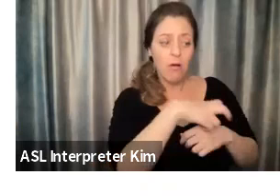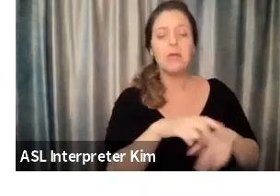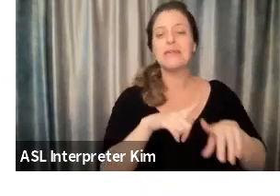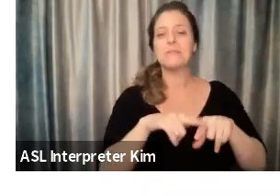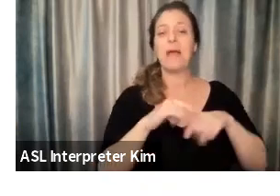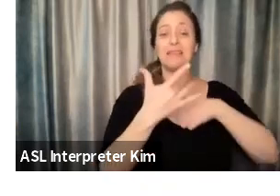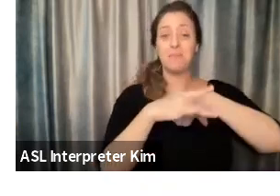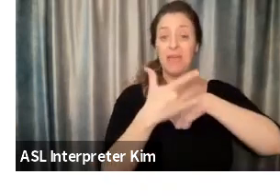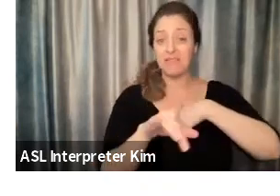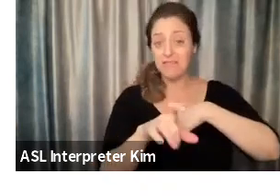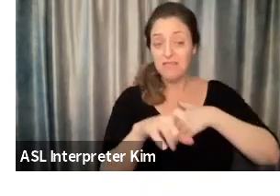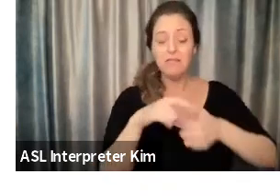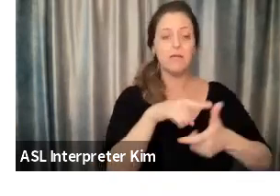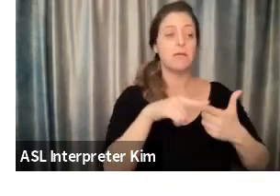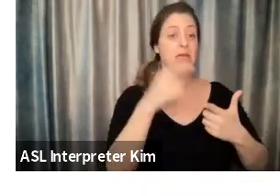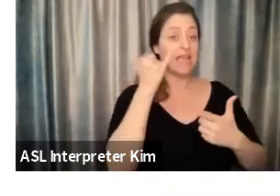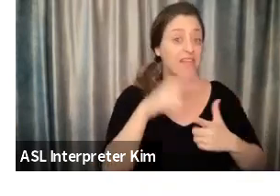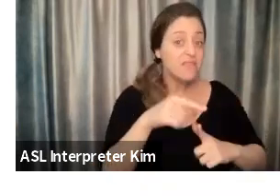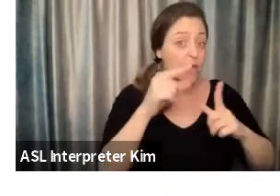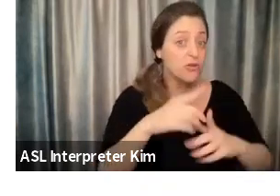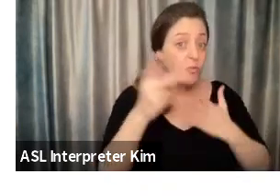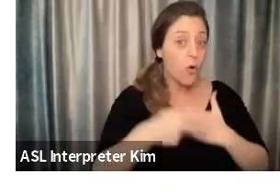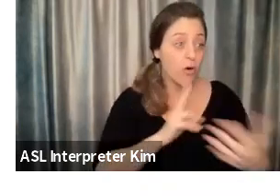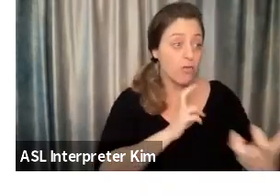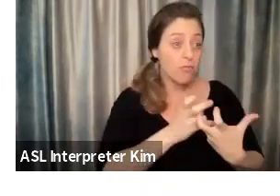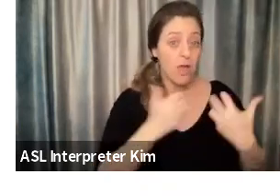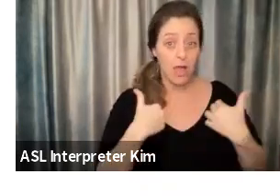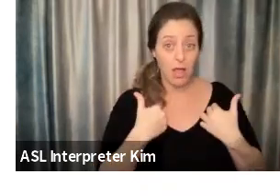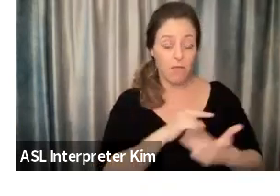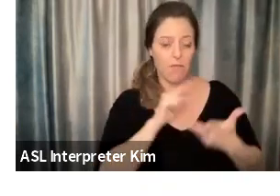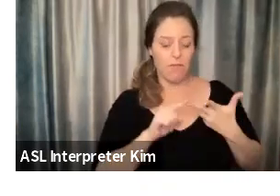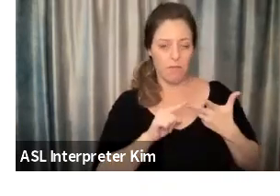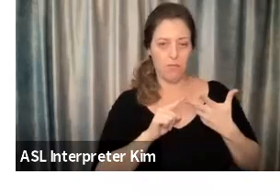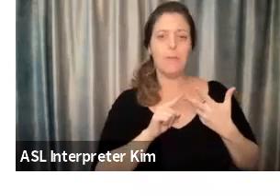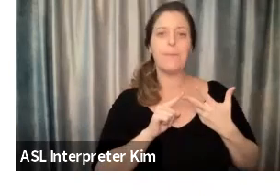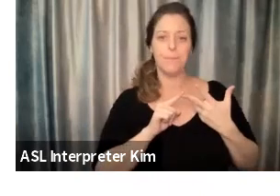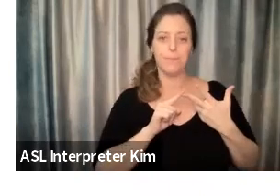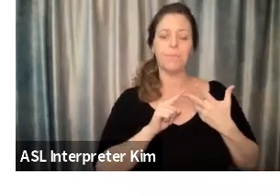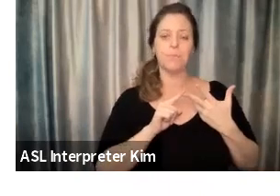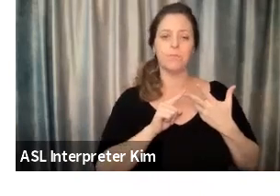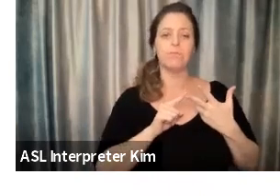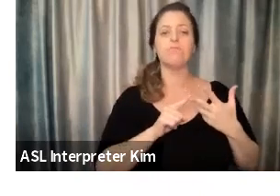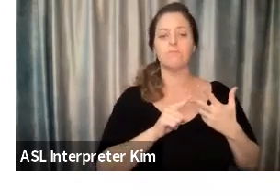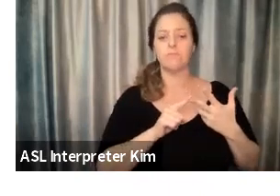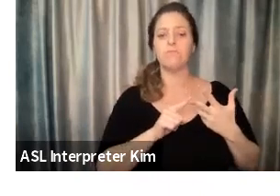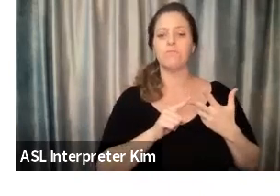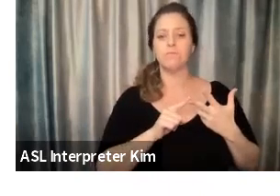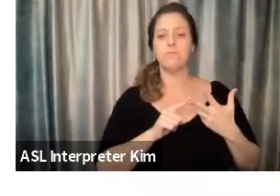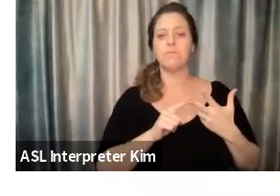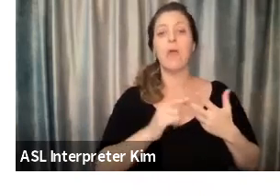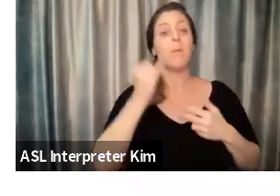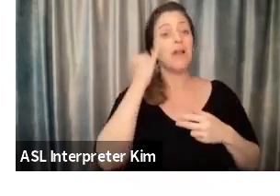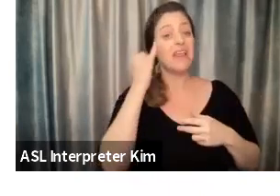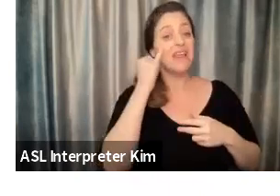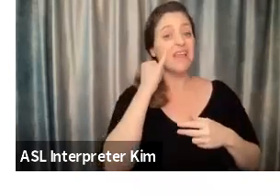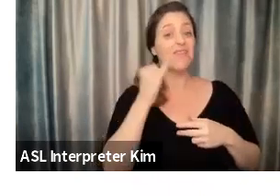special programs need. And also just wanted to give the parents the information that if you do request a